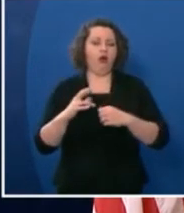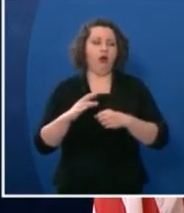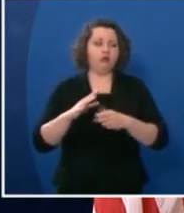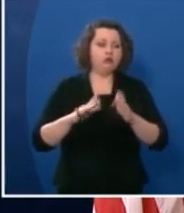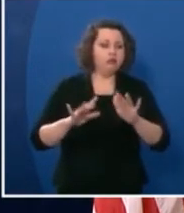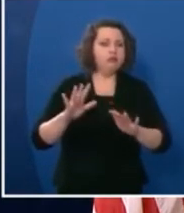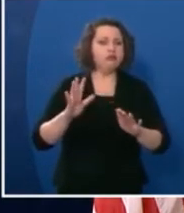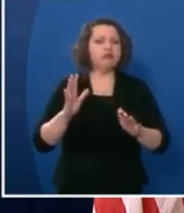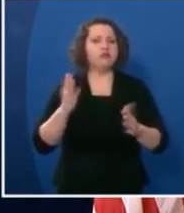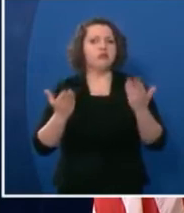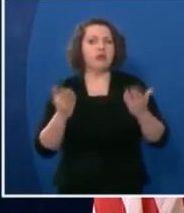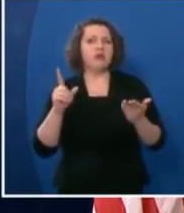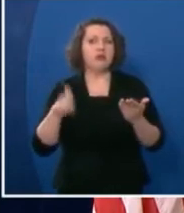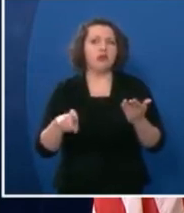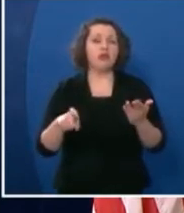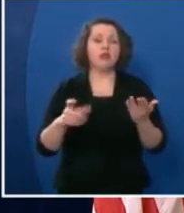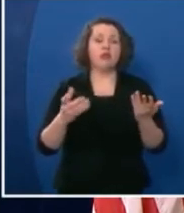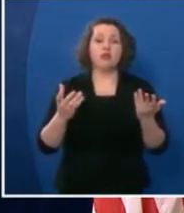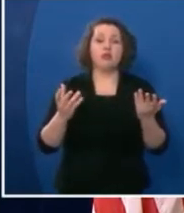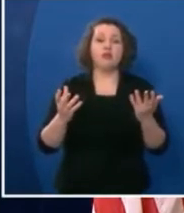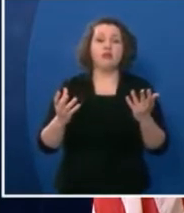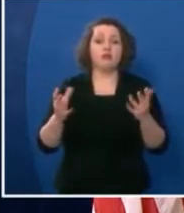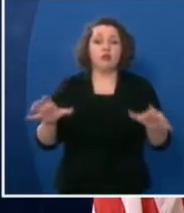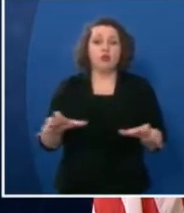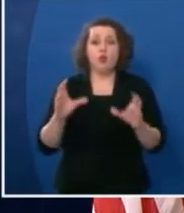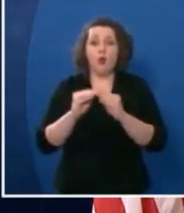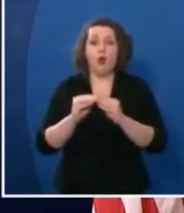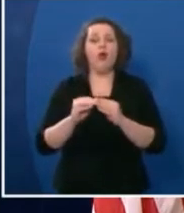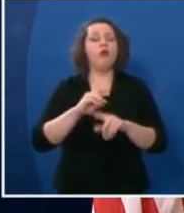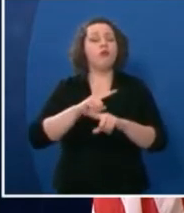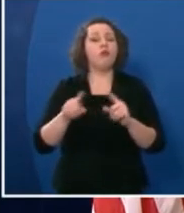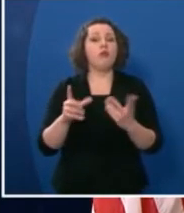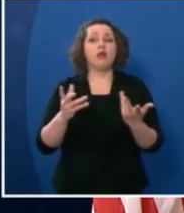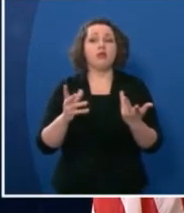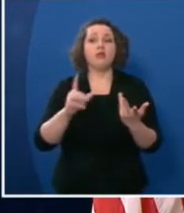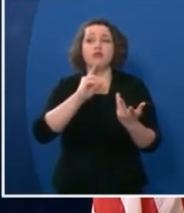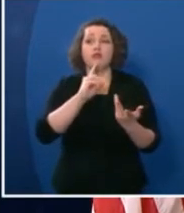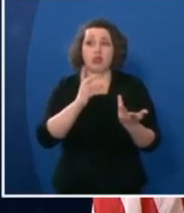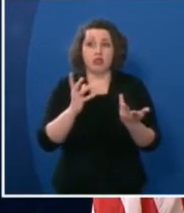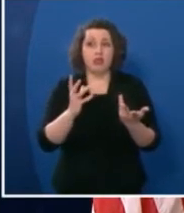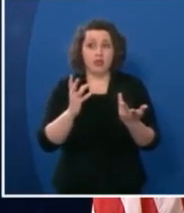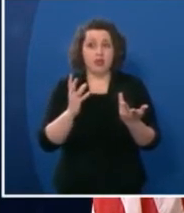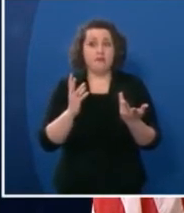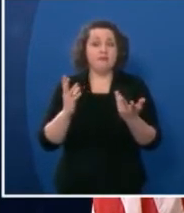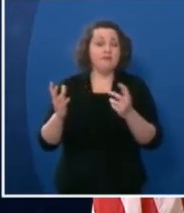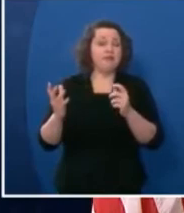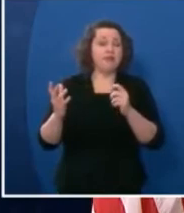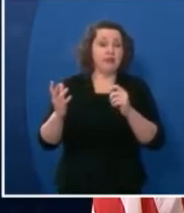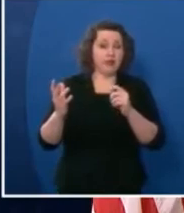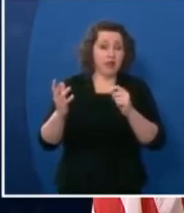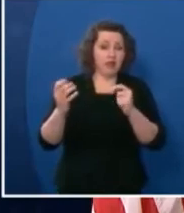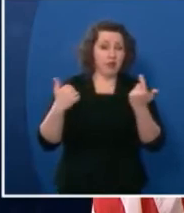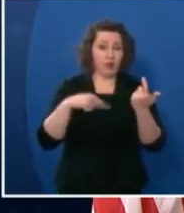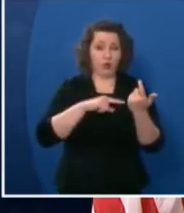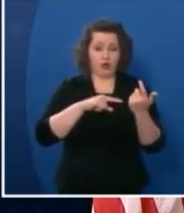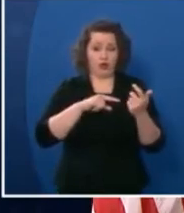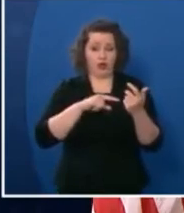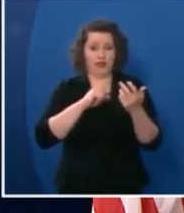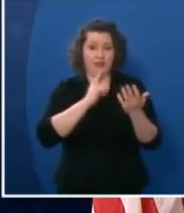need to possibly take additional actions? But for the most part, we're going to, all indicators that we're looking at